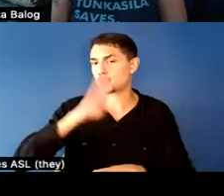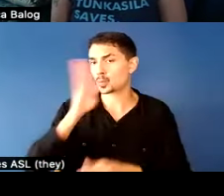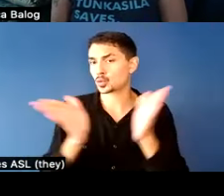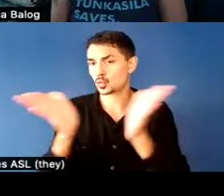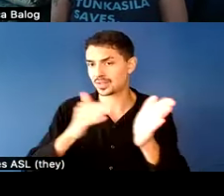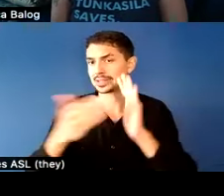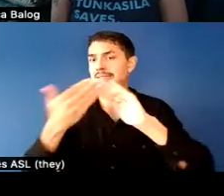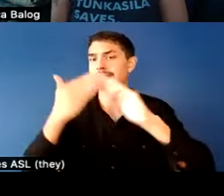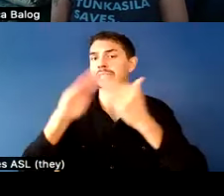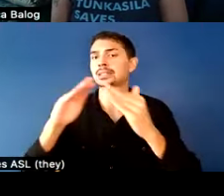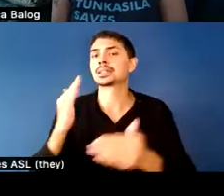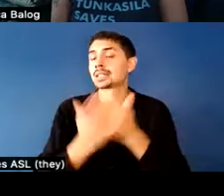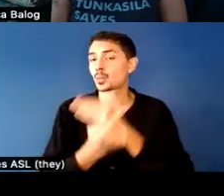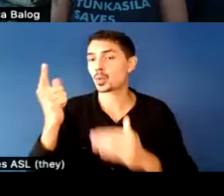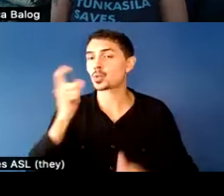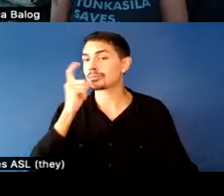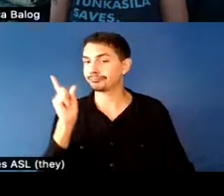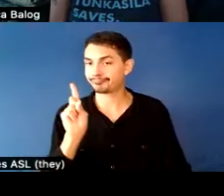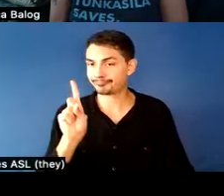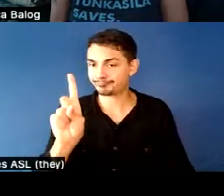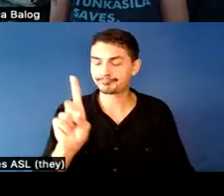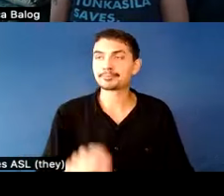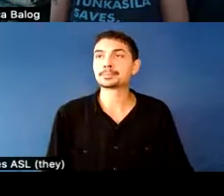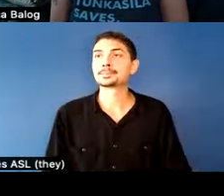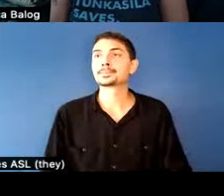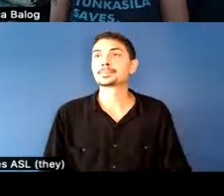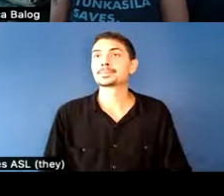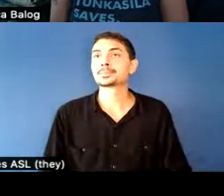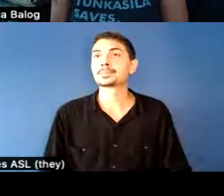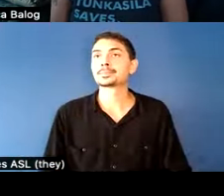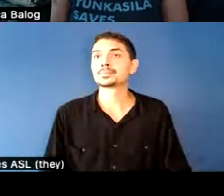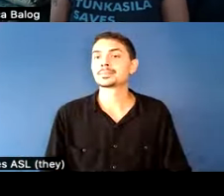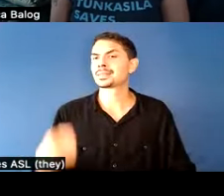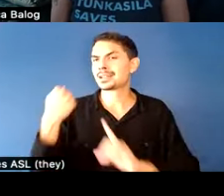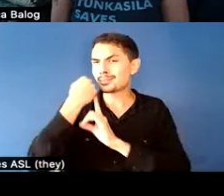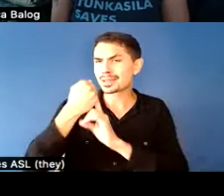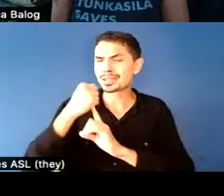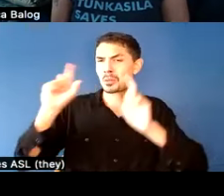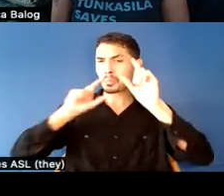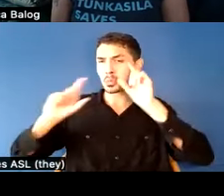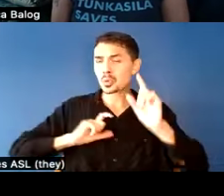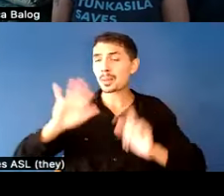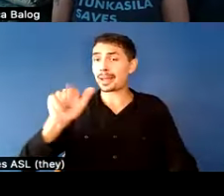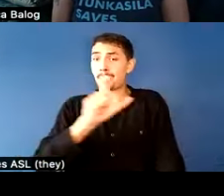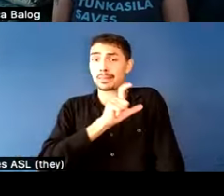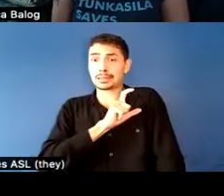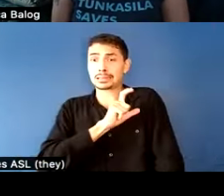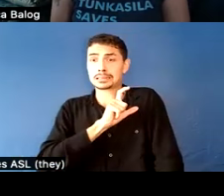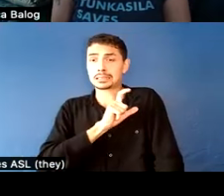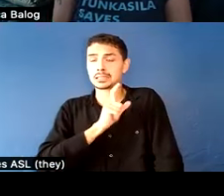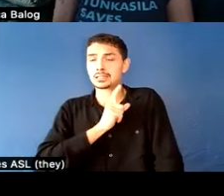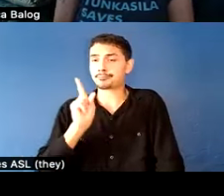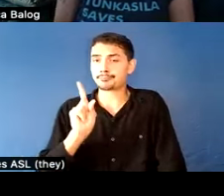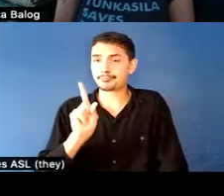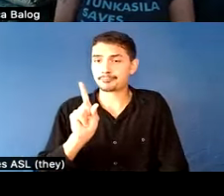city. Someone came in beaten and bruised by a police officer, and they came in and they made it